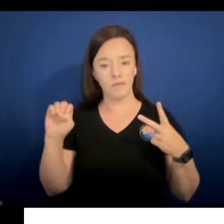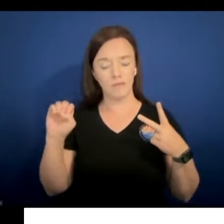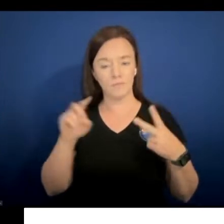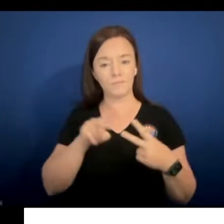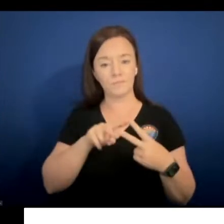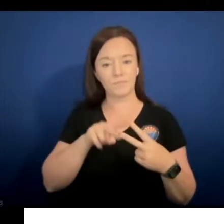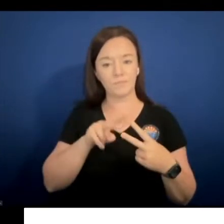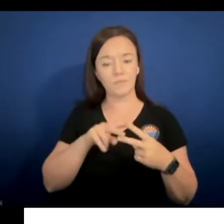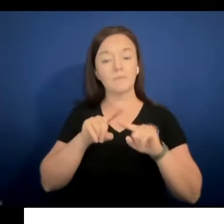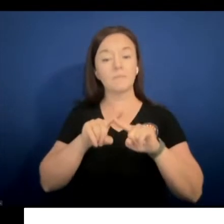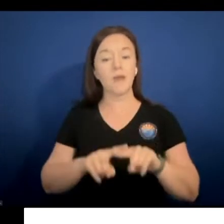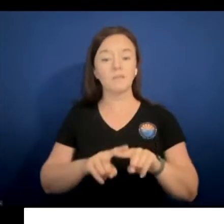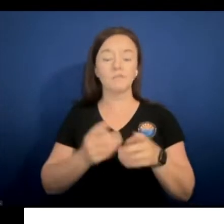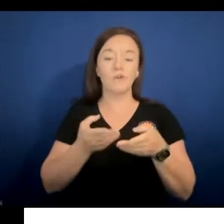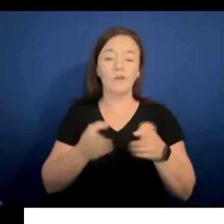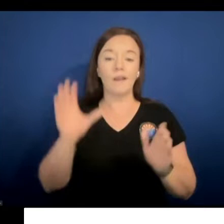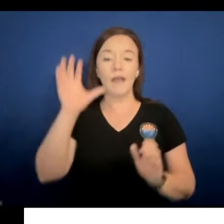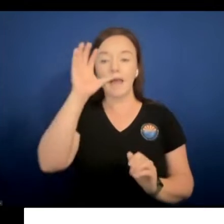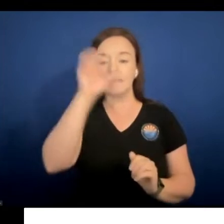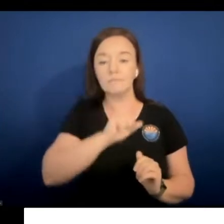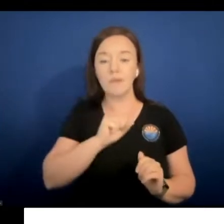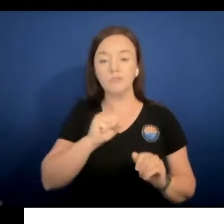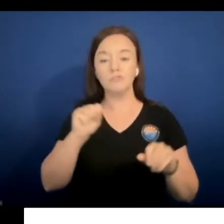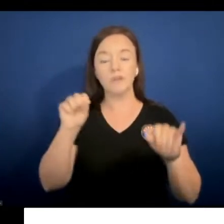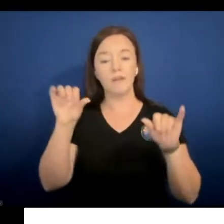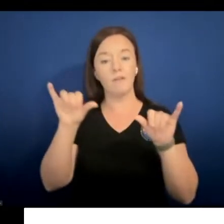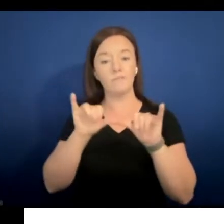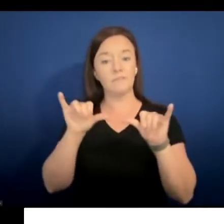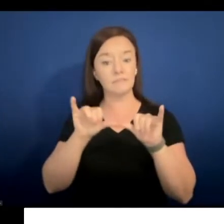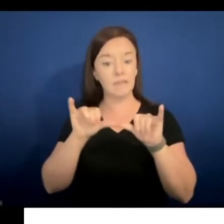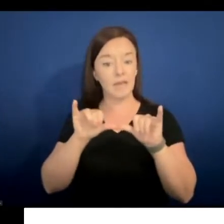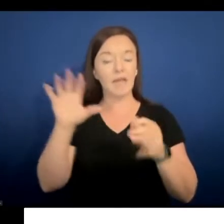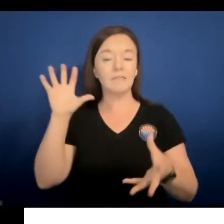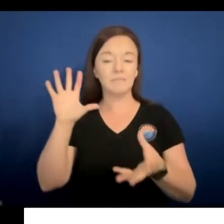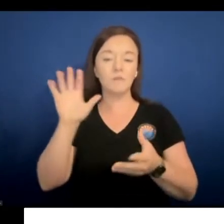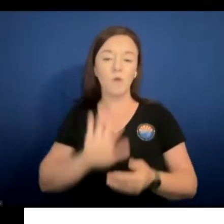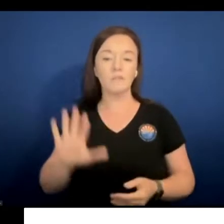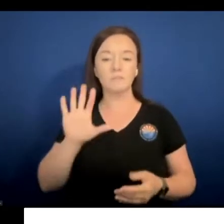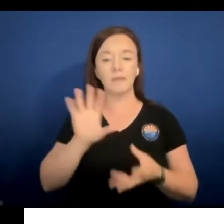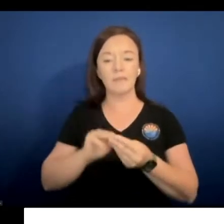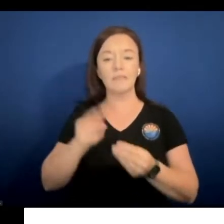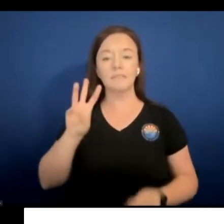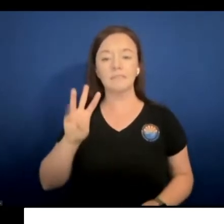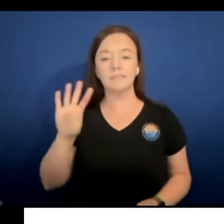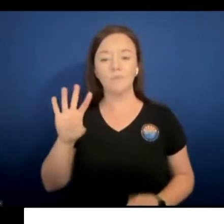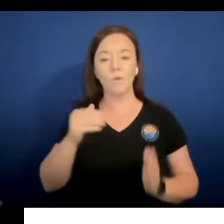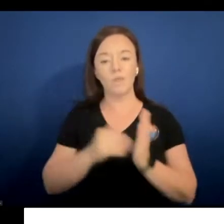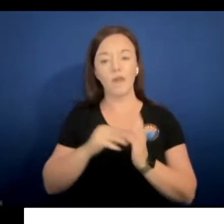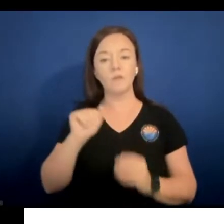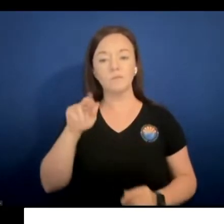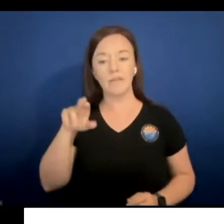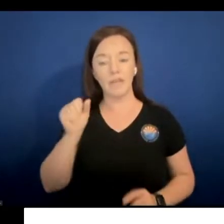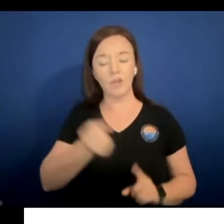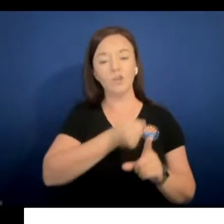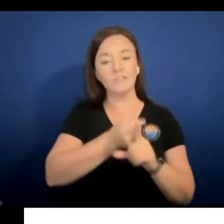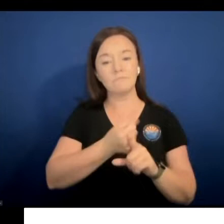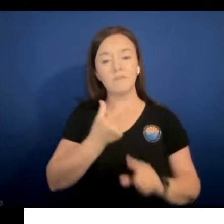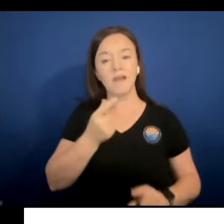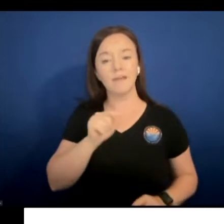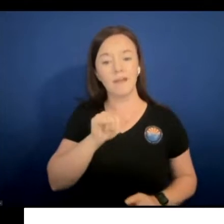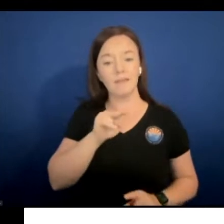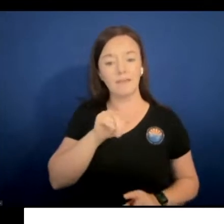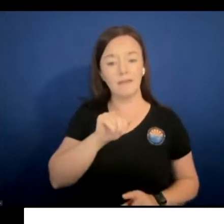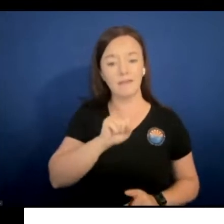of acres burned, we're looking at approximately 64,000 for Gallinas, and Tecolote at